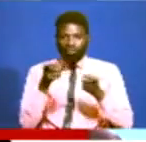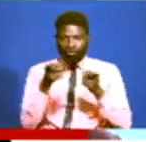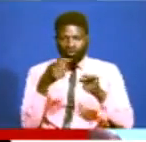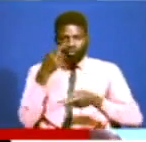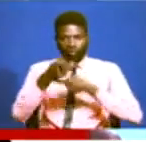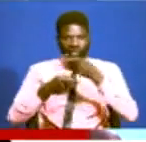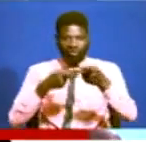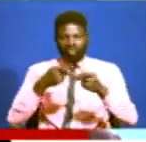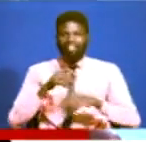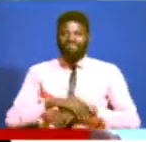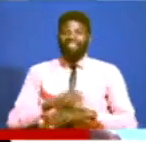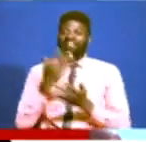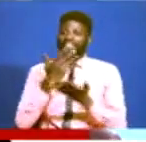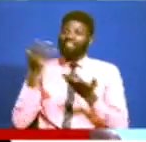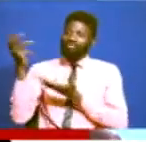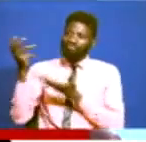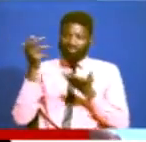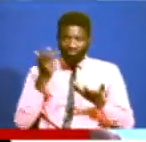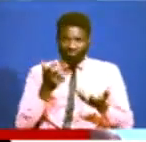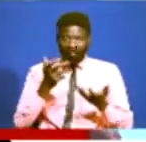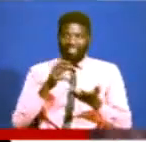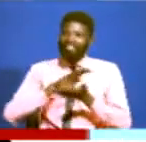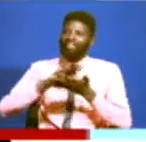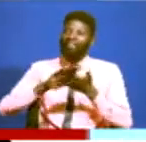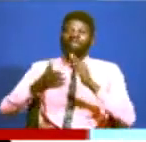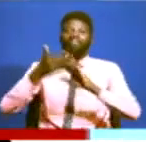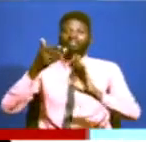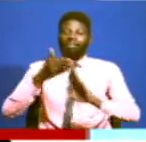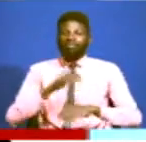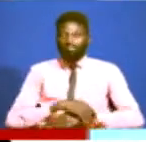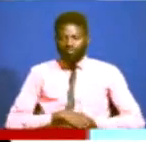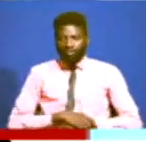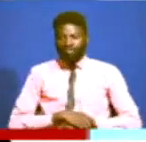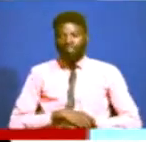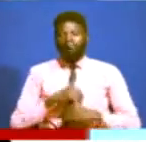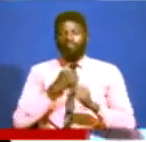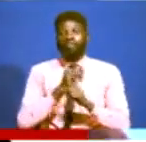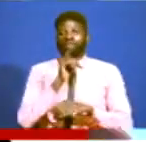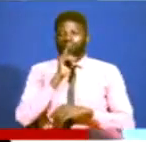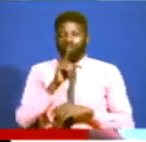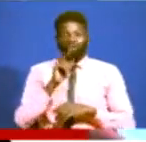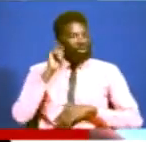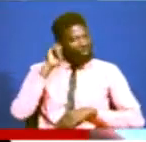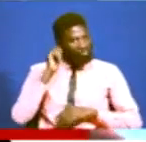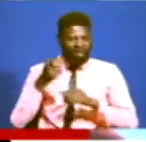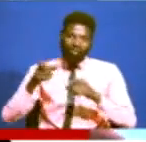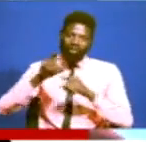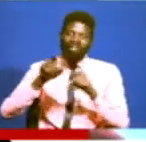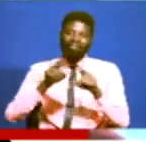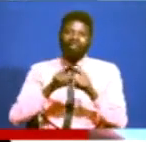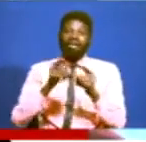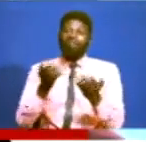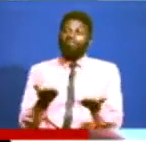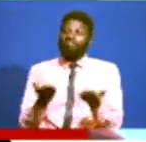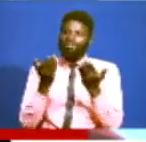time, enhanced compliance, increased efficiency, and subsequently improved revenue